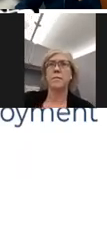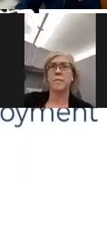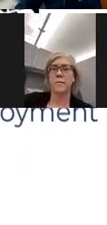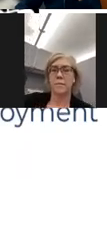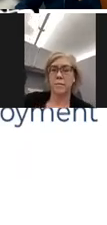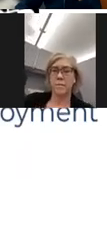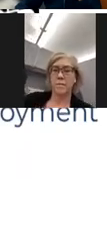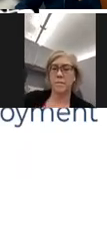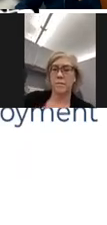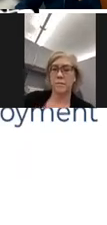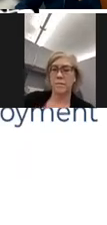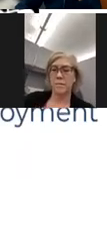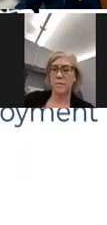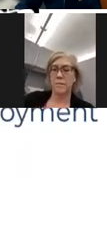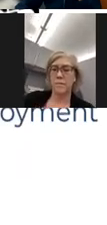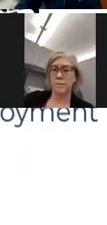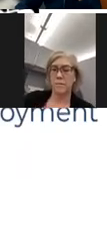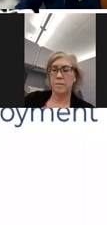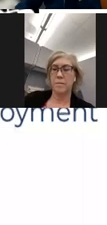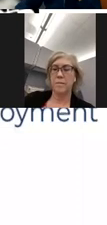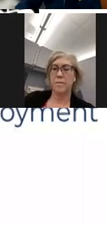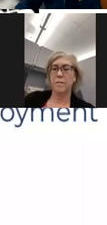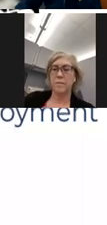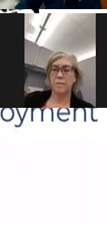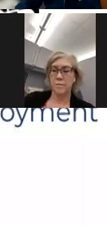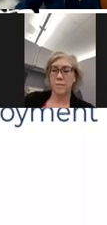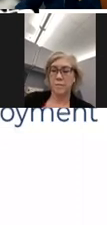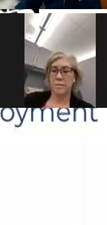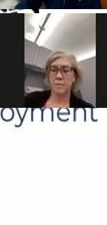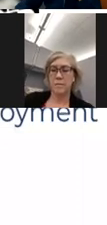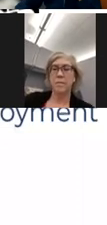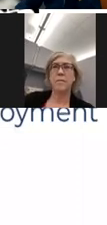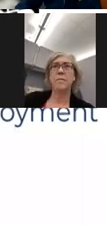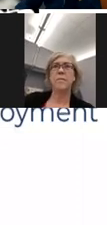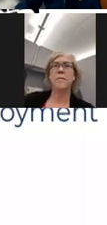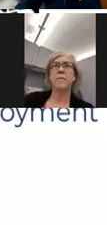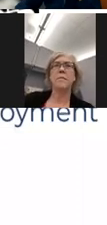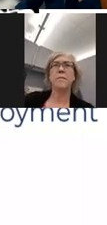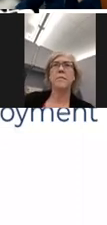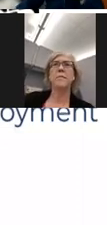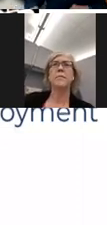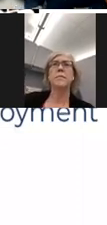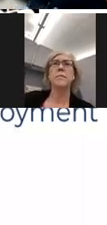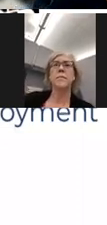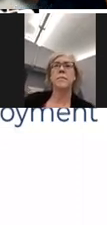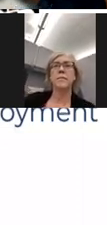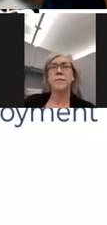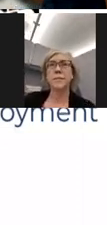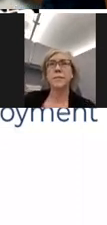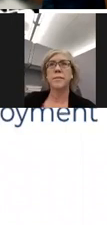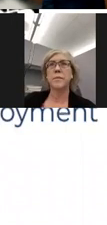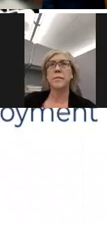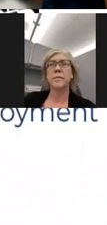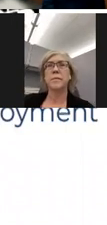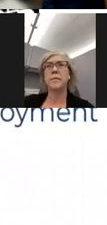So employment preparation is one of the strong focuses of the Sacramento Works